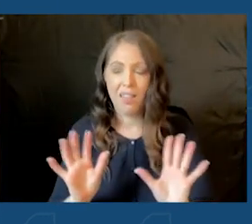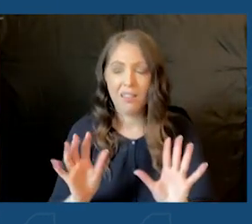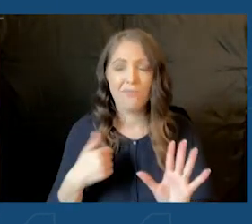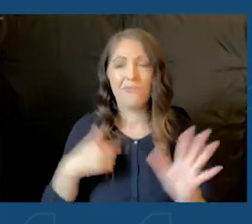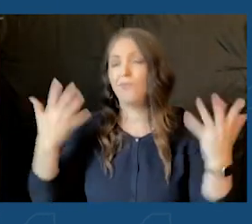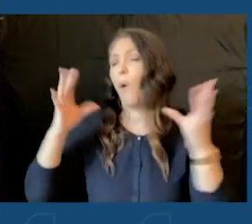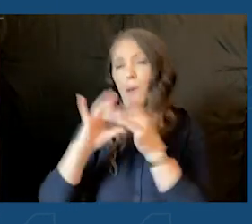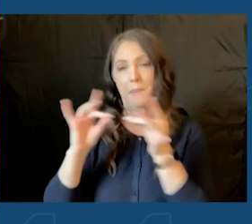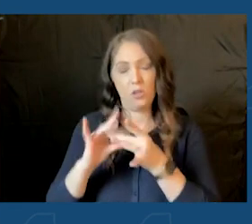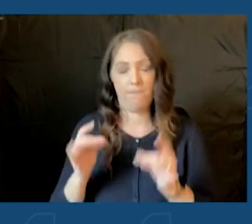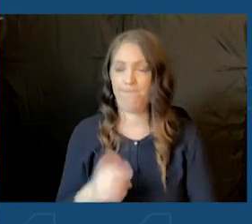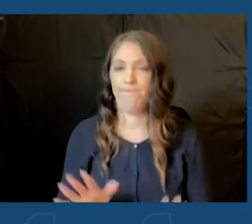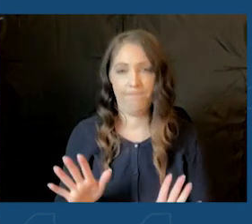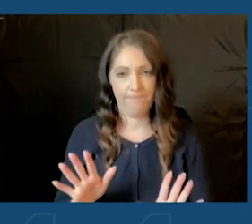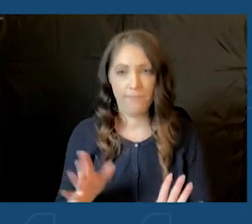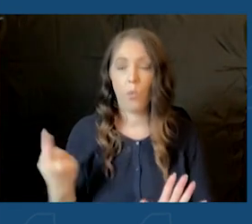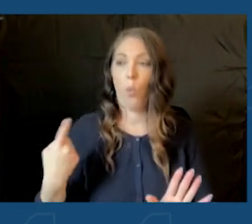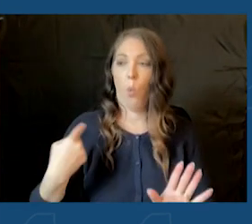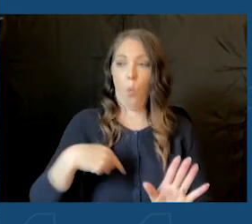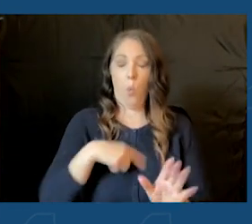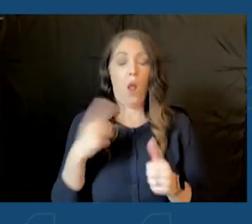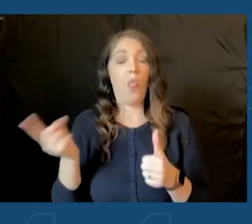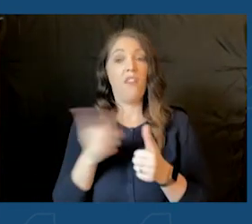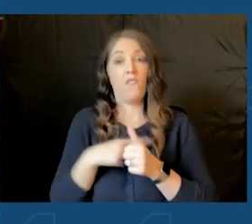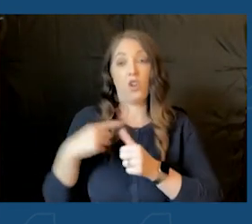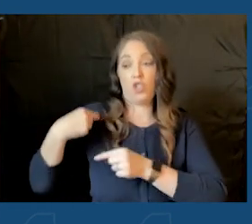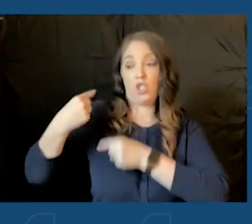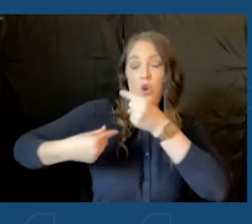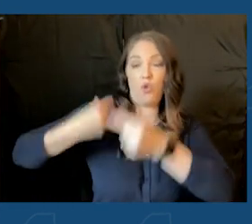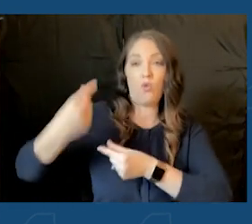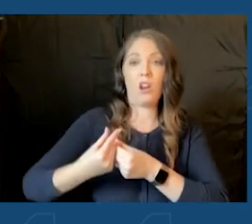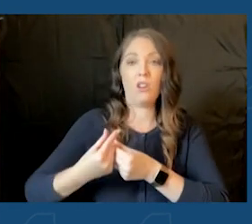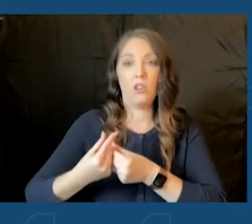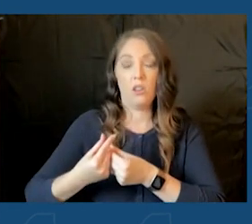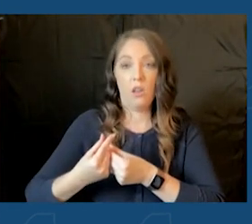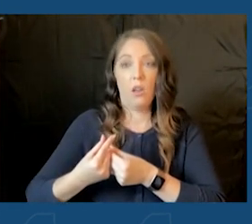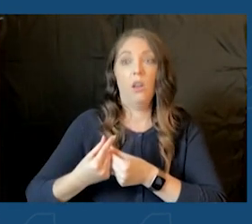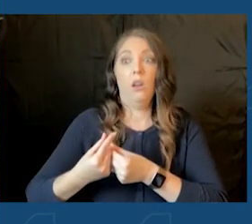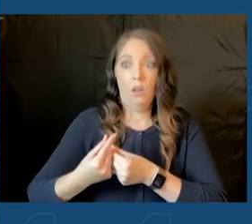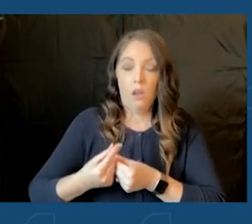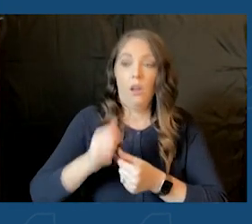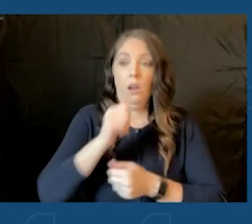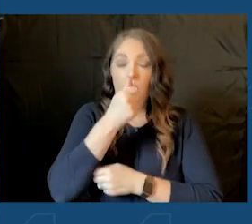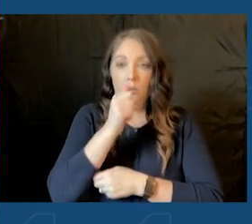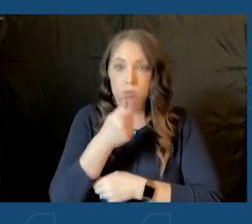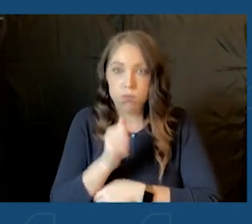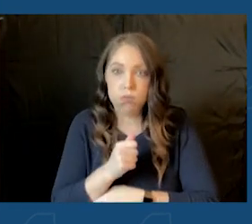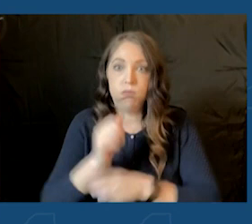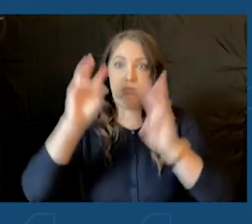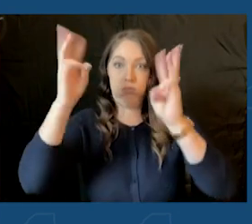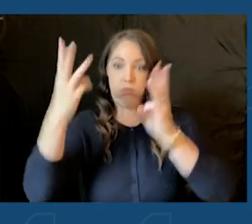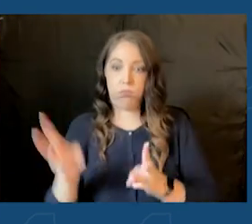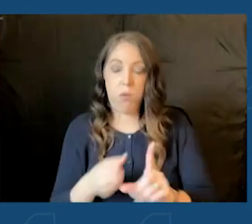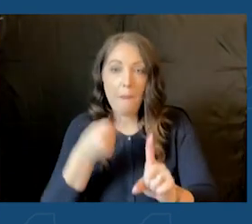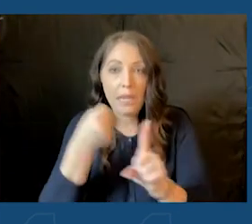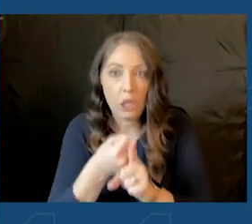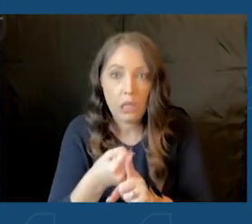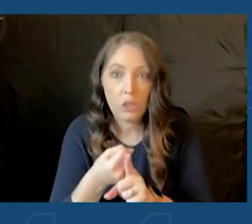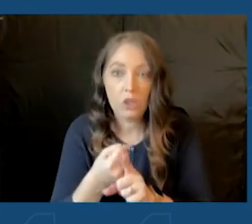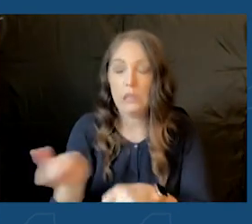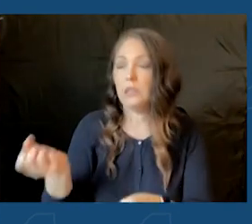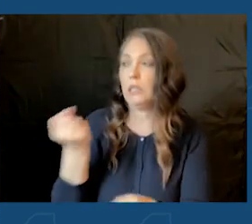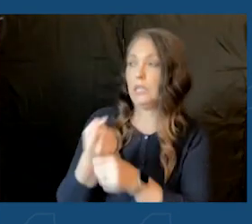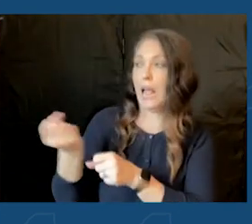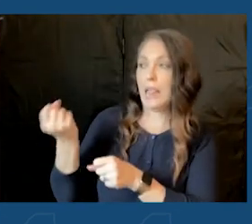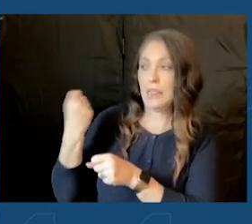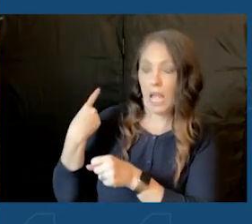are the first generation to have to deal with the real effects of climate change. 1 year ago, I was not far